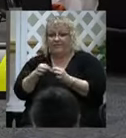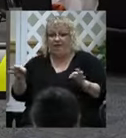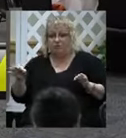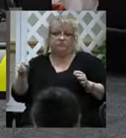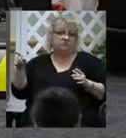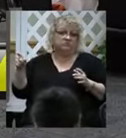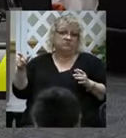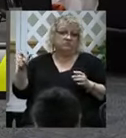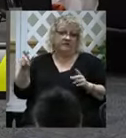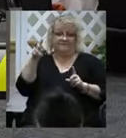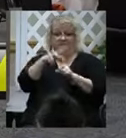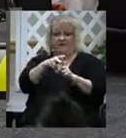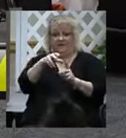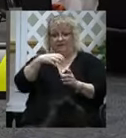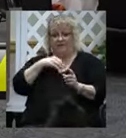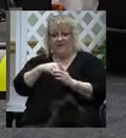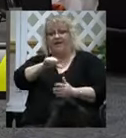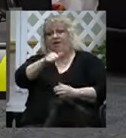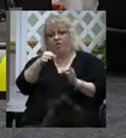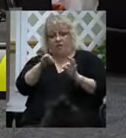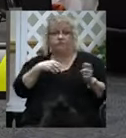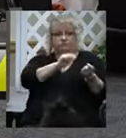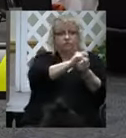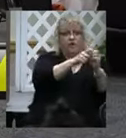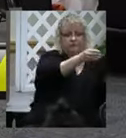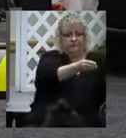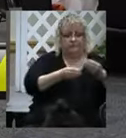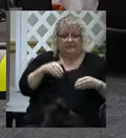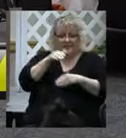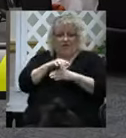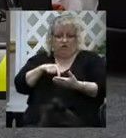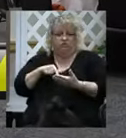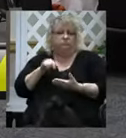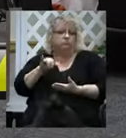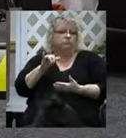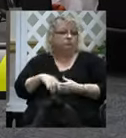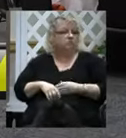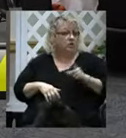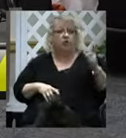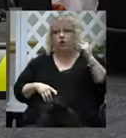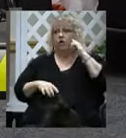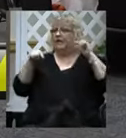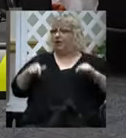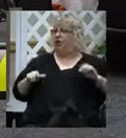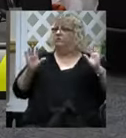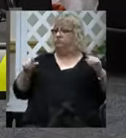they file a complaint in another language, we translate it, so. Okay, good. So you heard it here,